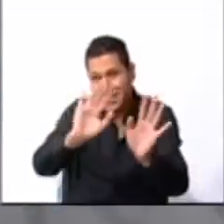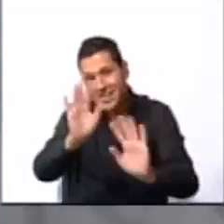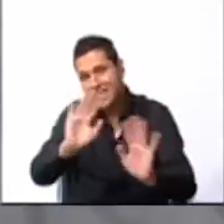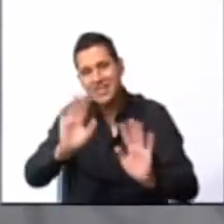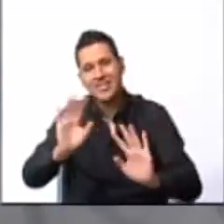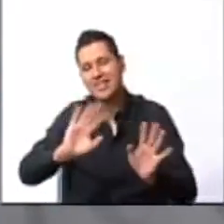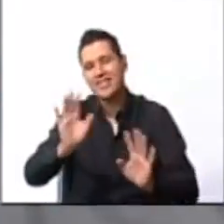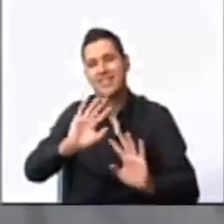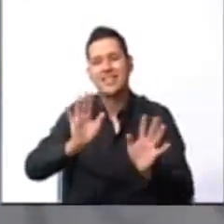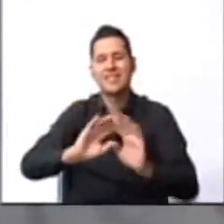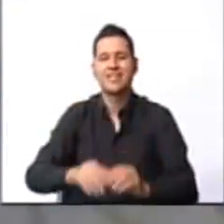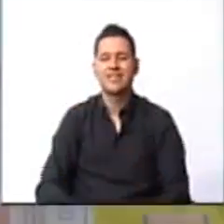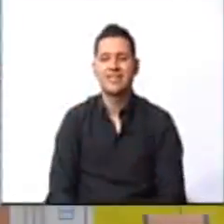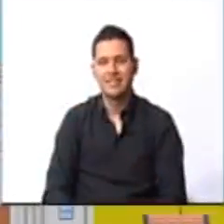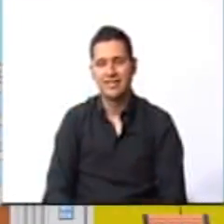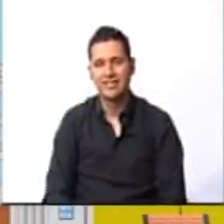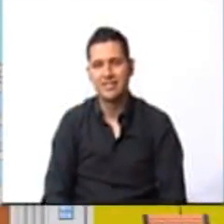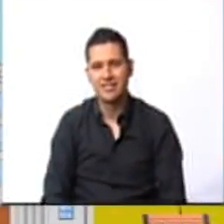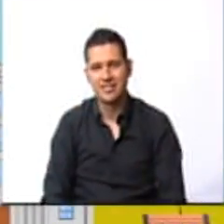Bye-bye!